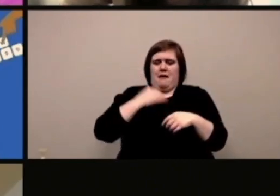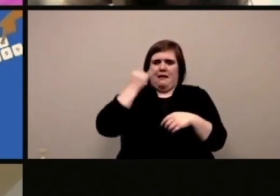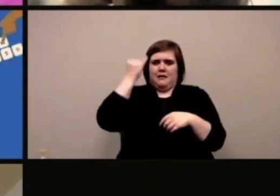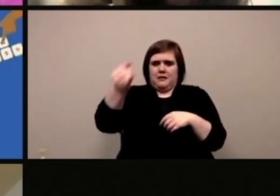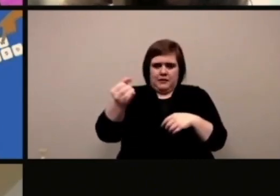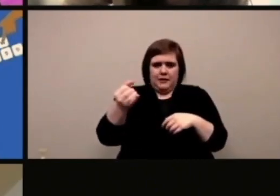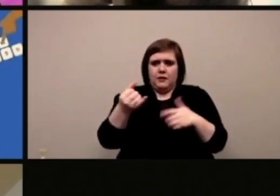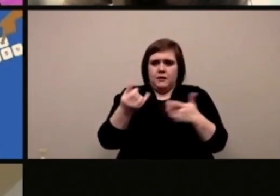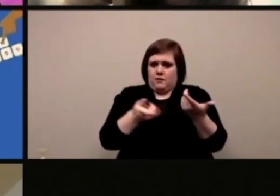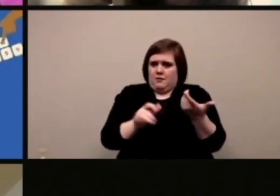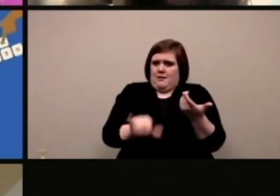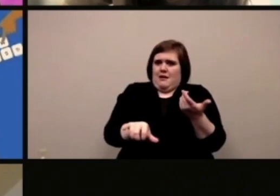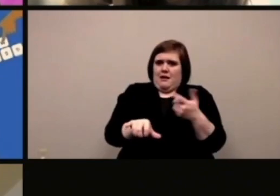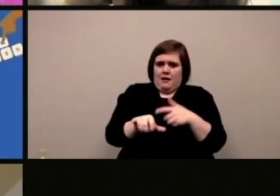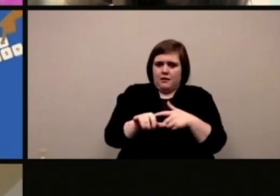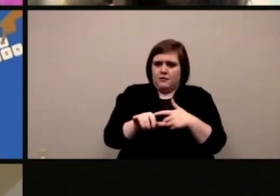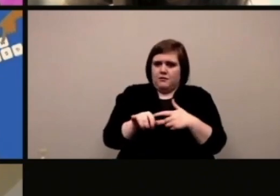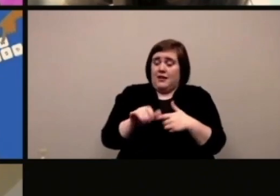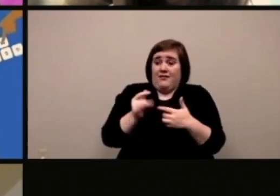soon as I can get it to work